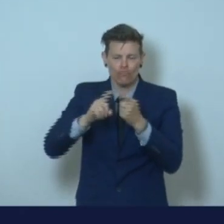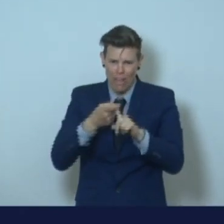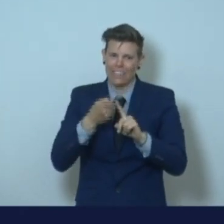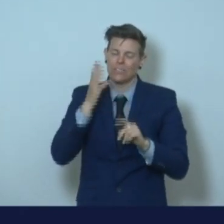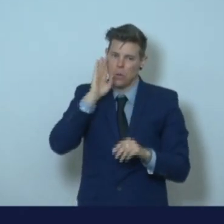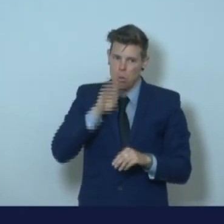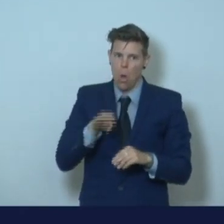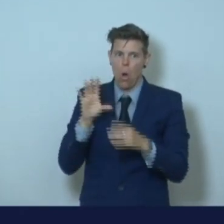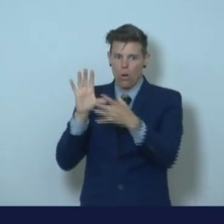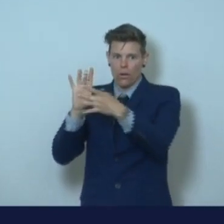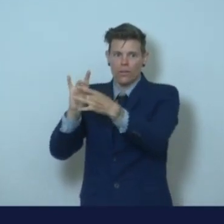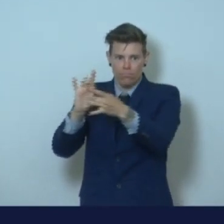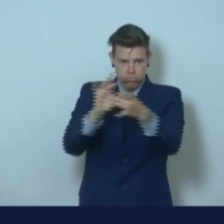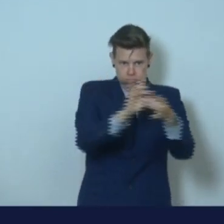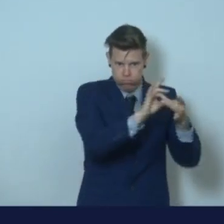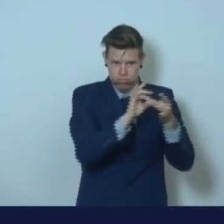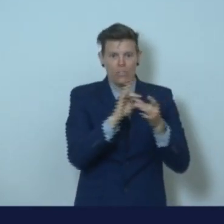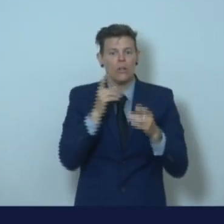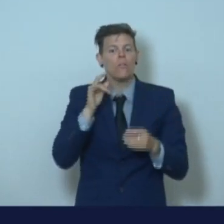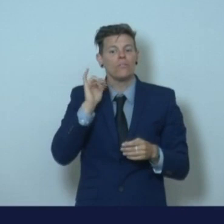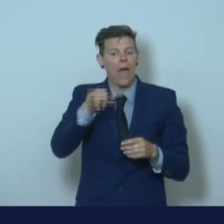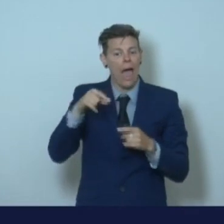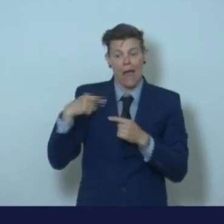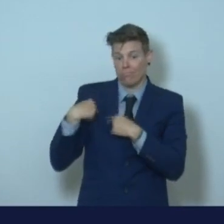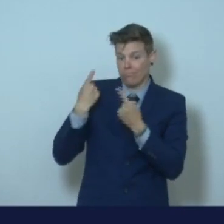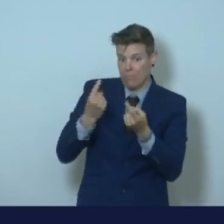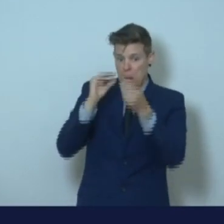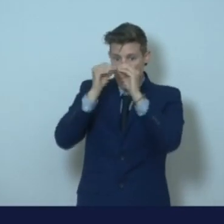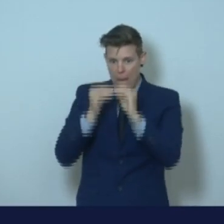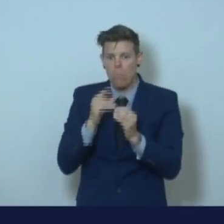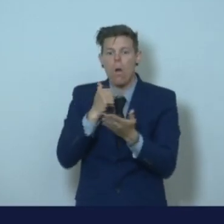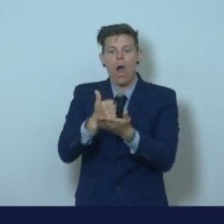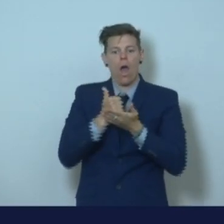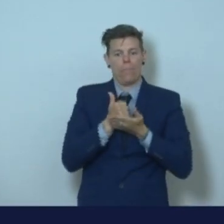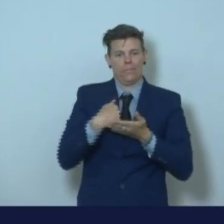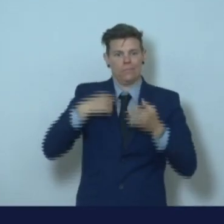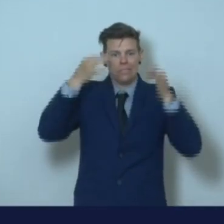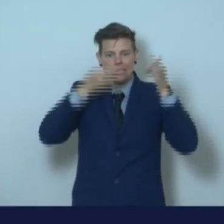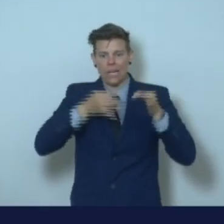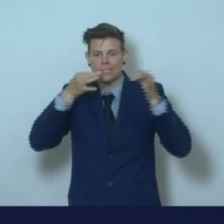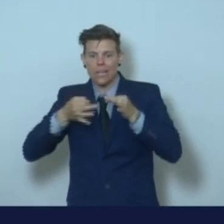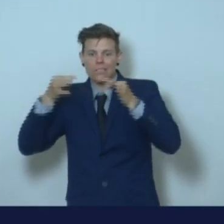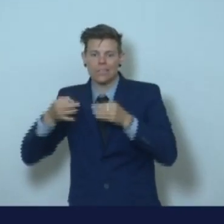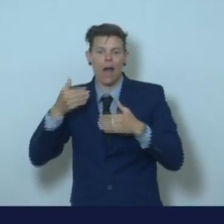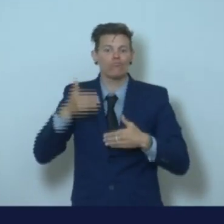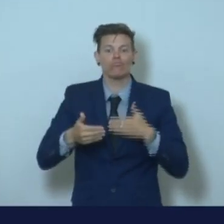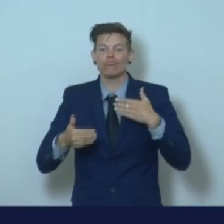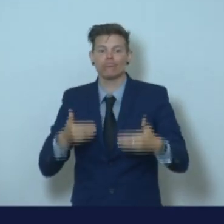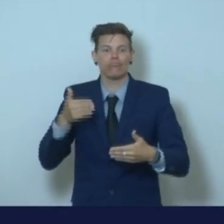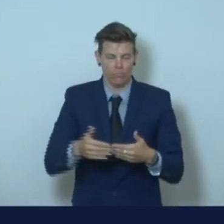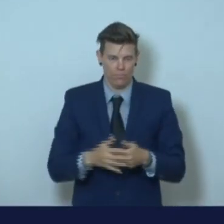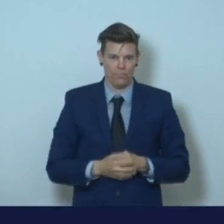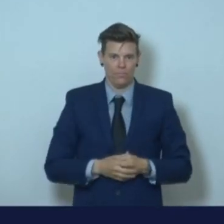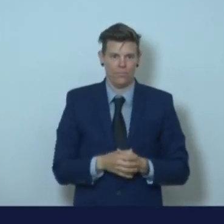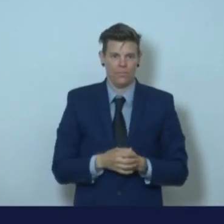think are important to making decisions. Next slide. All right, so these are the same reminders, but I want to